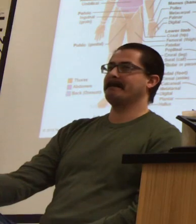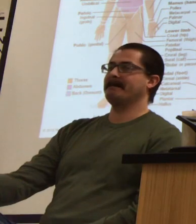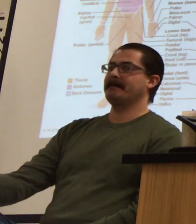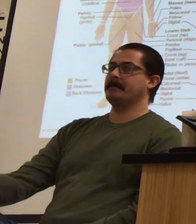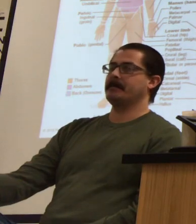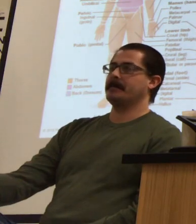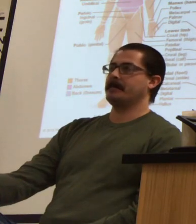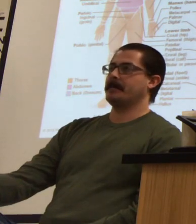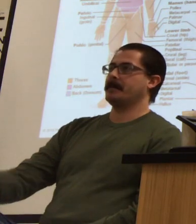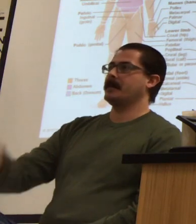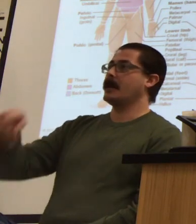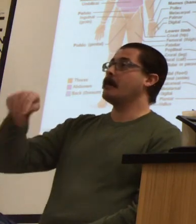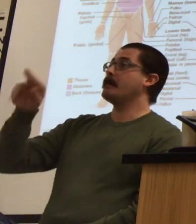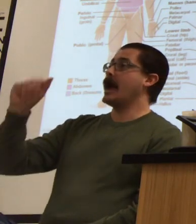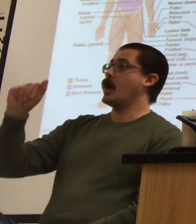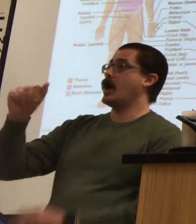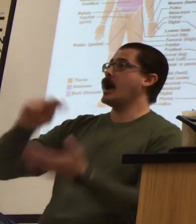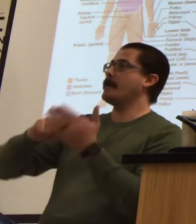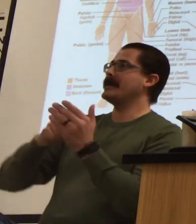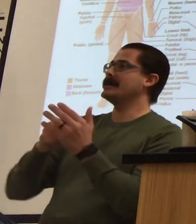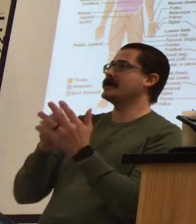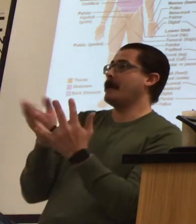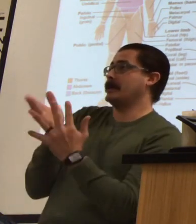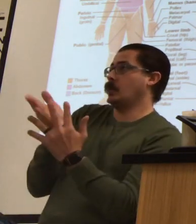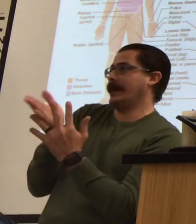Area between